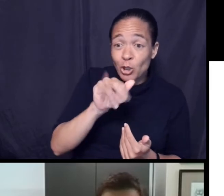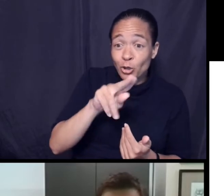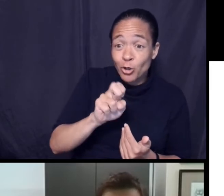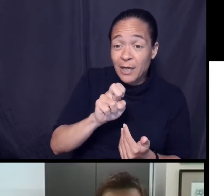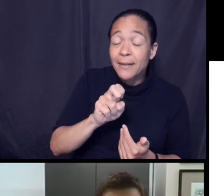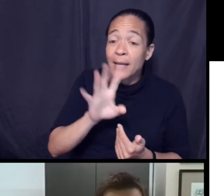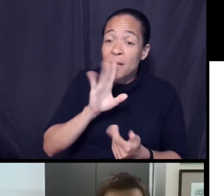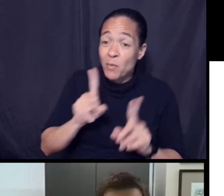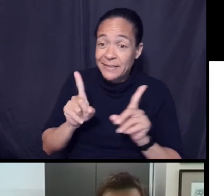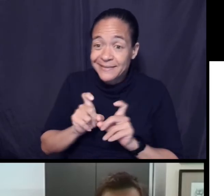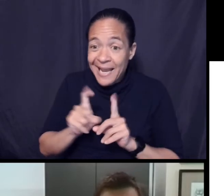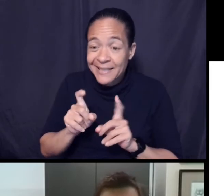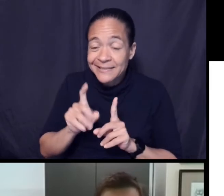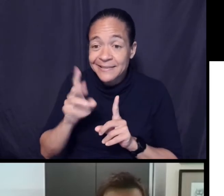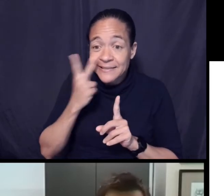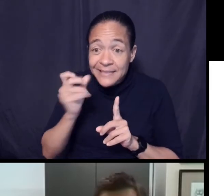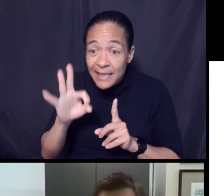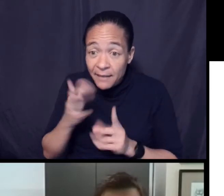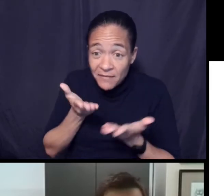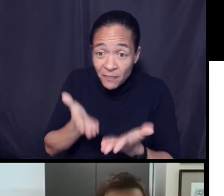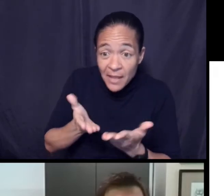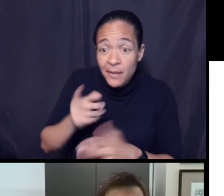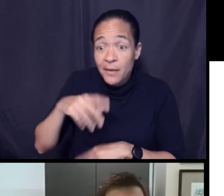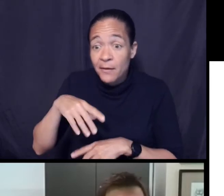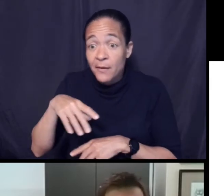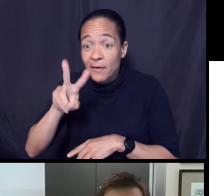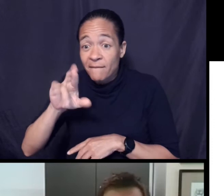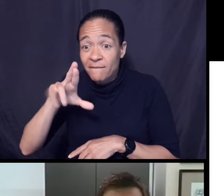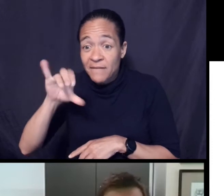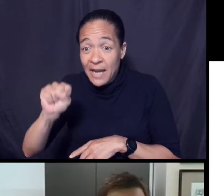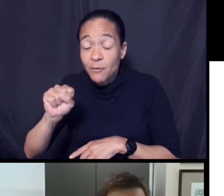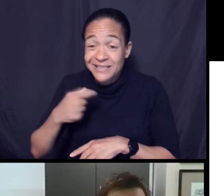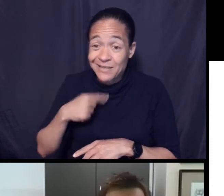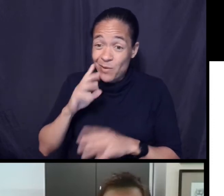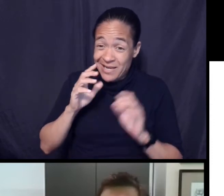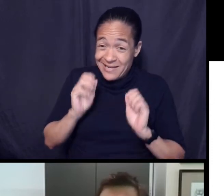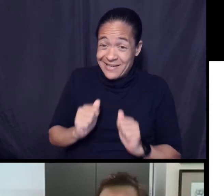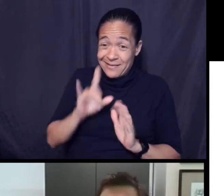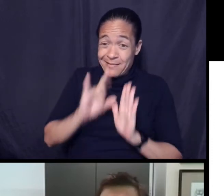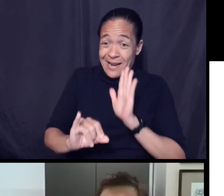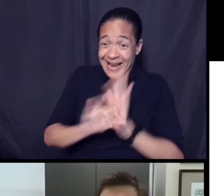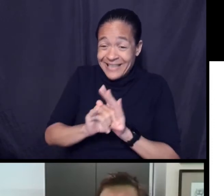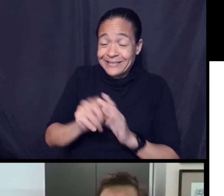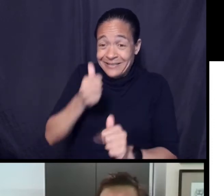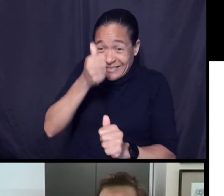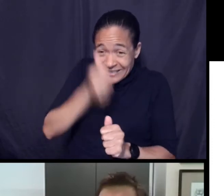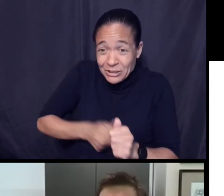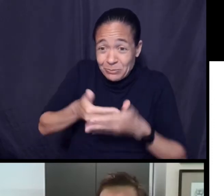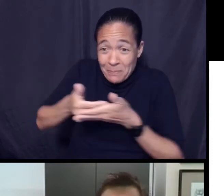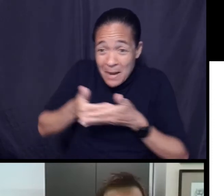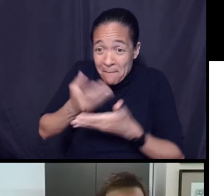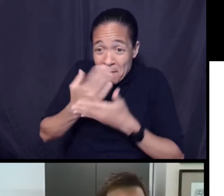very accurate, and we can feasibly identify every single child who is born with